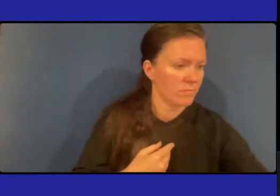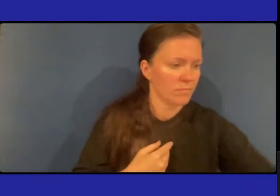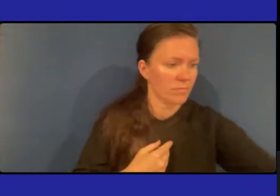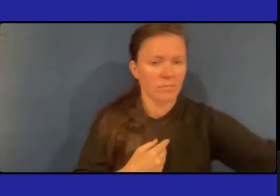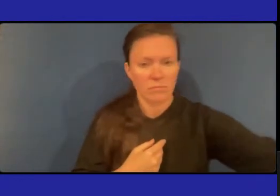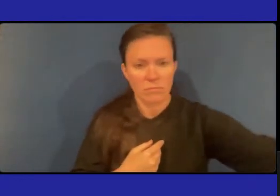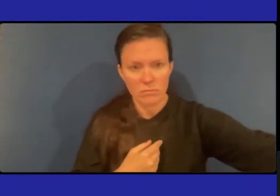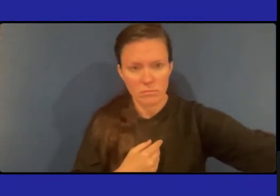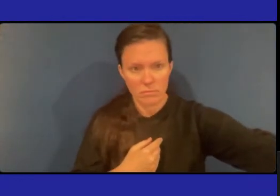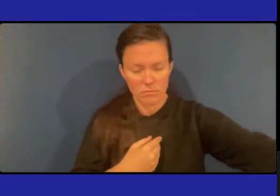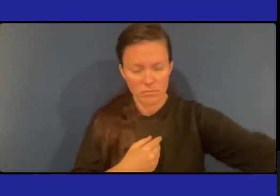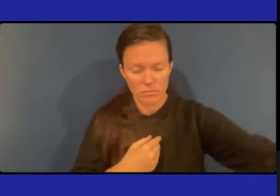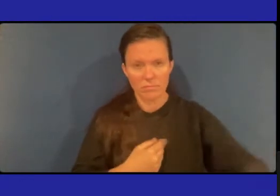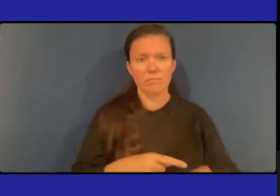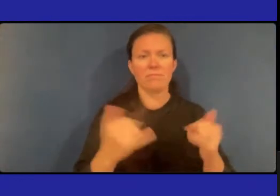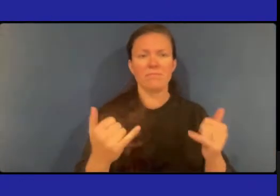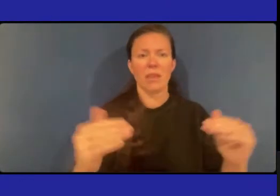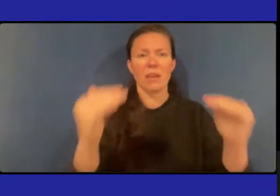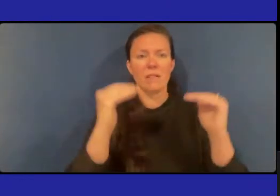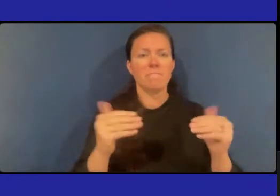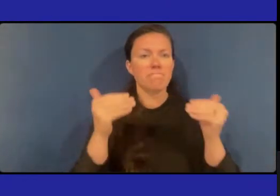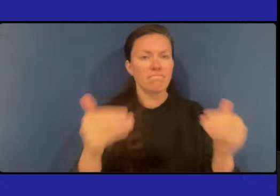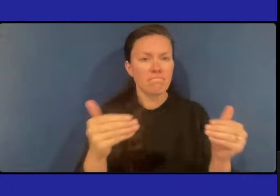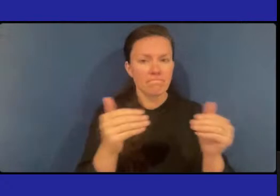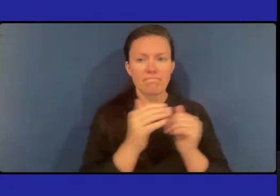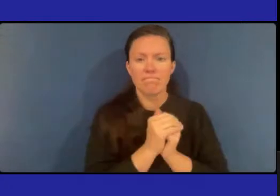We're gonna move to